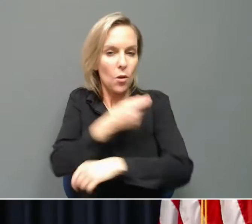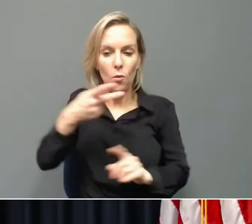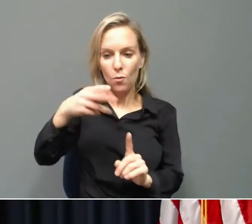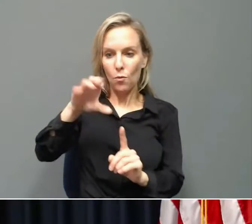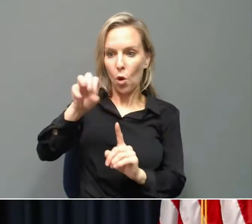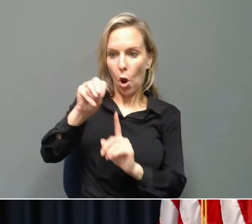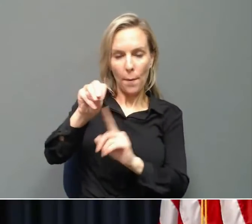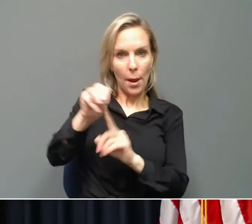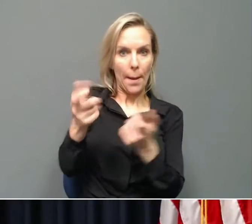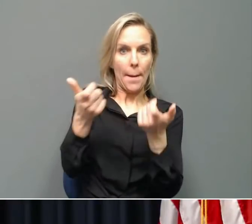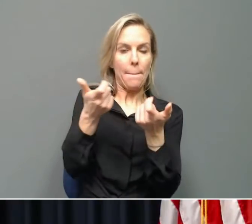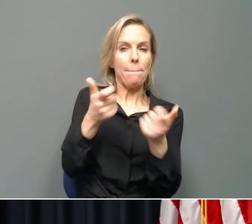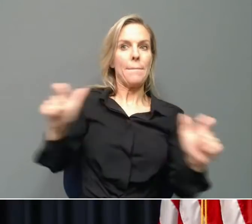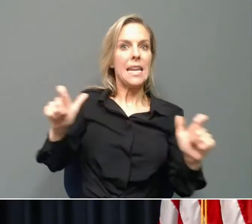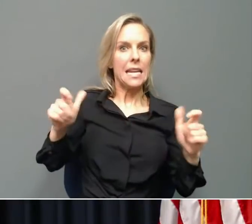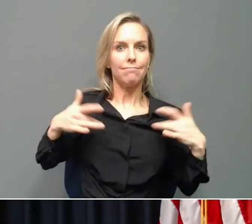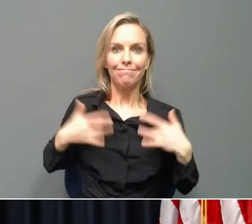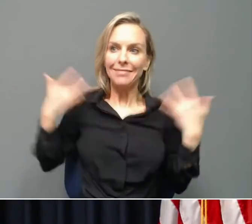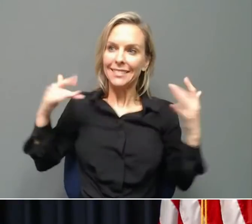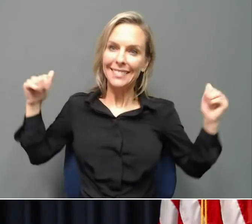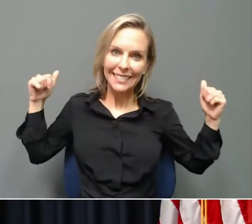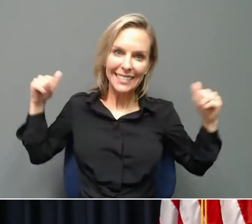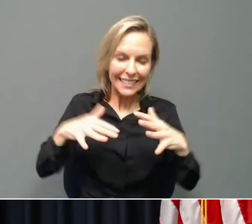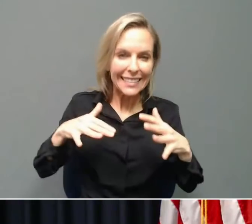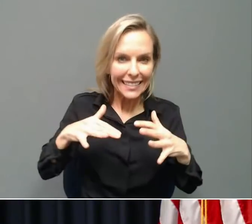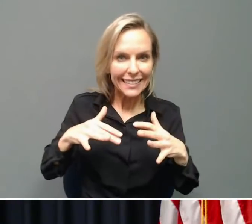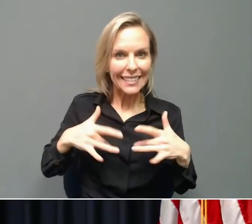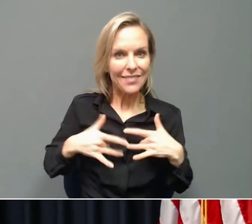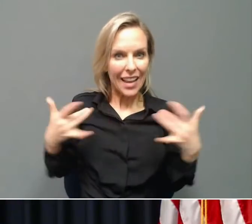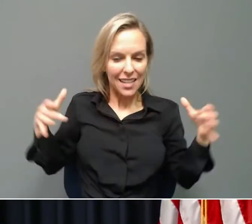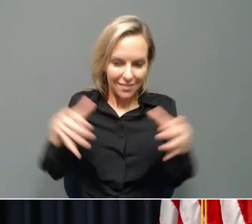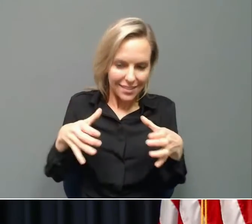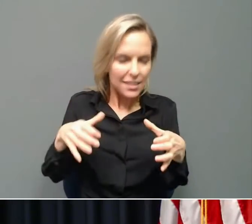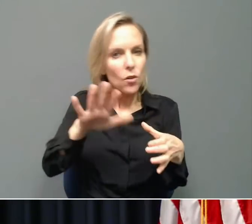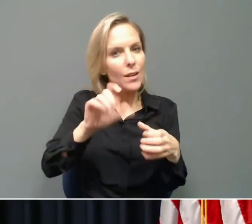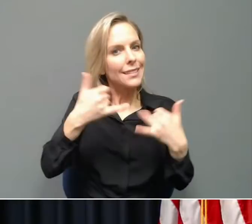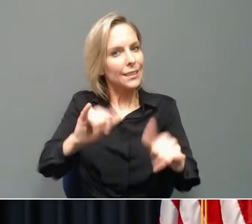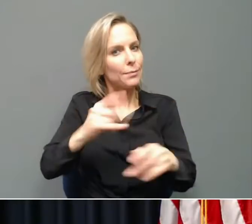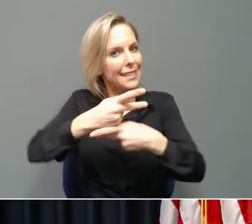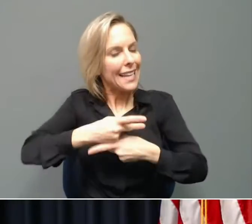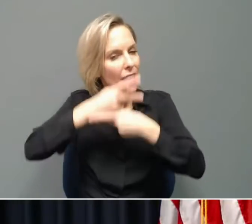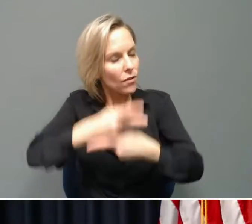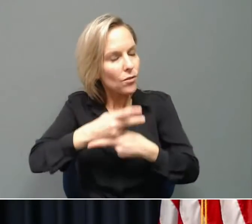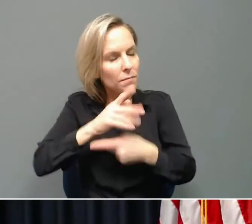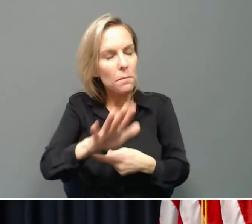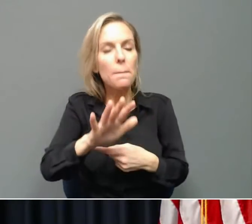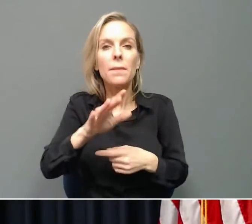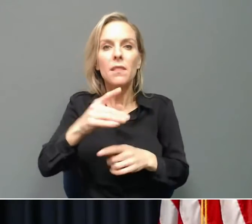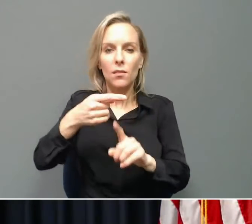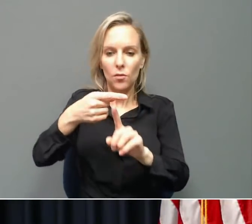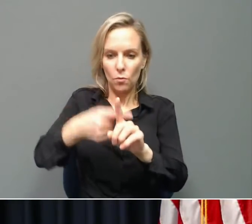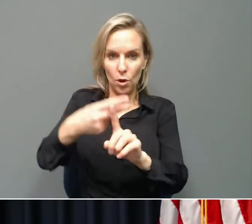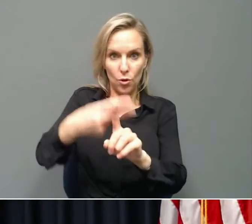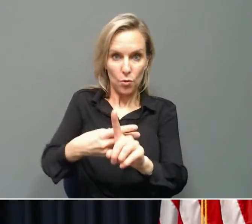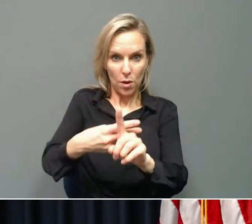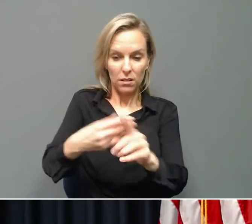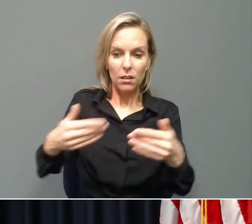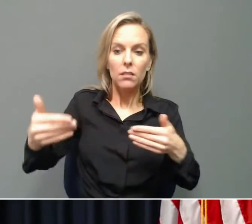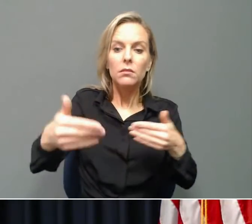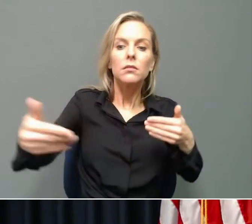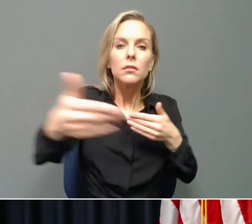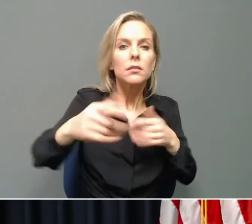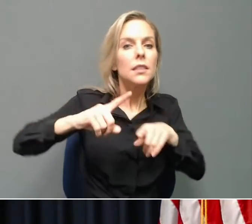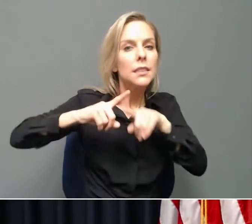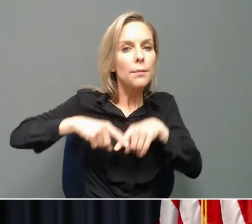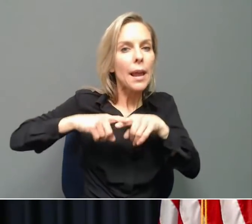big group get together that we are still being very careful about. But again, a month and a half, 2 months from now, depending on how fast